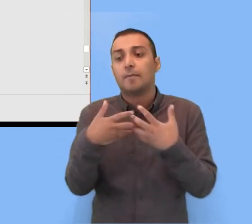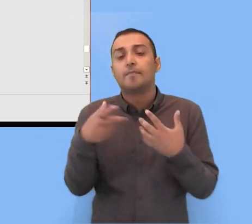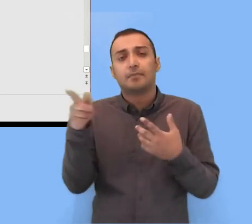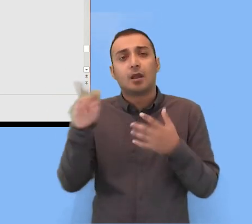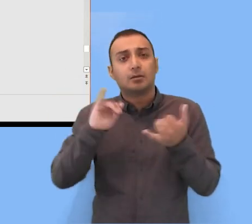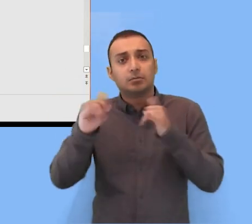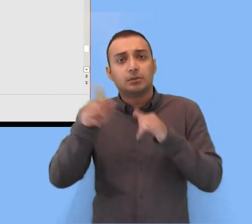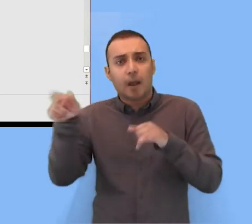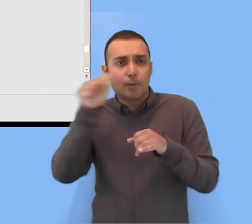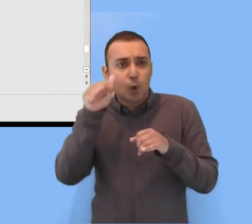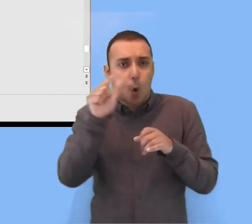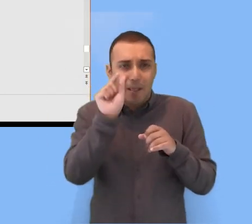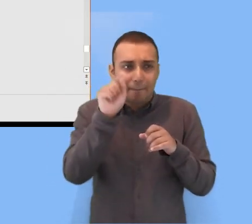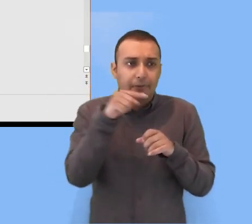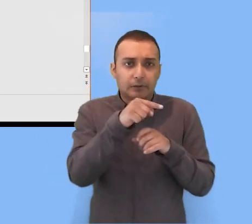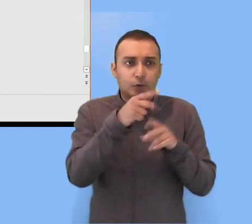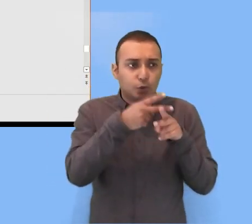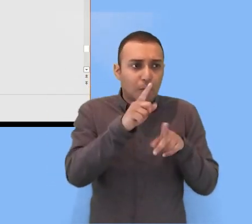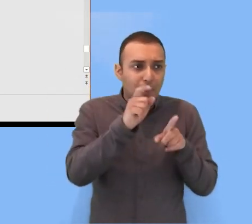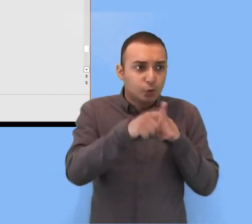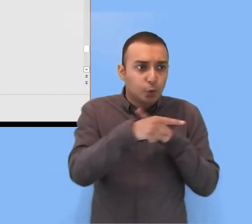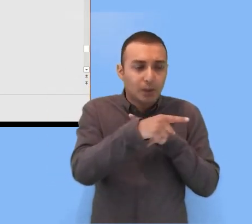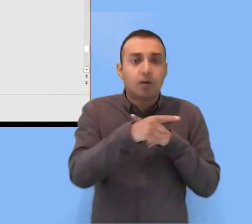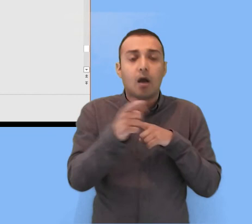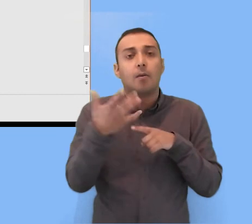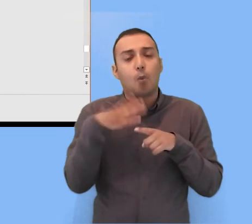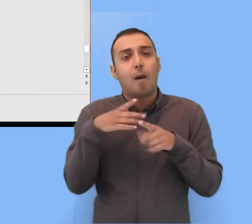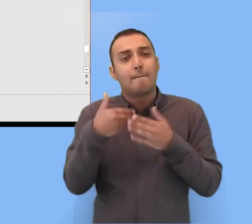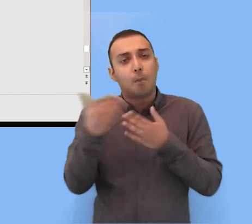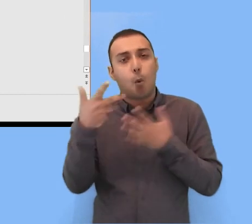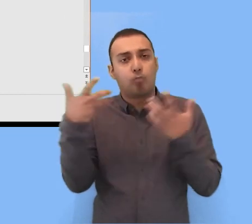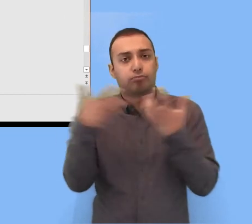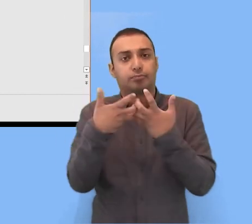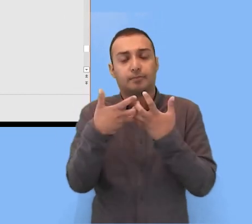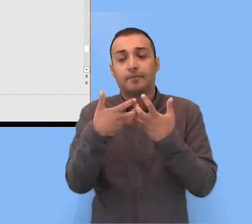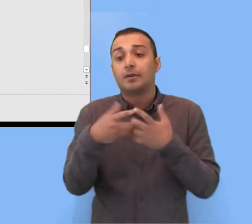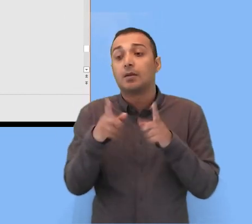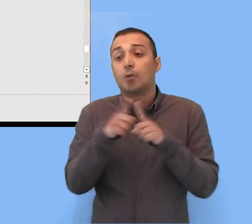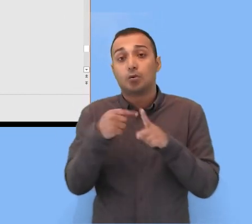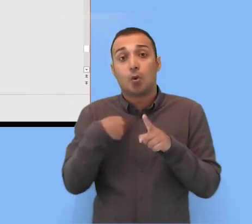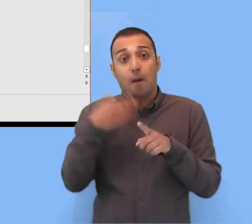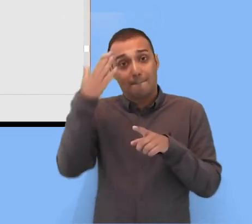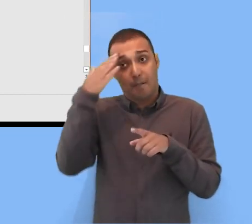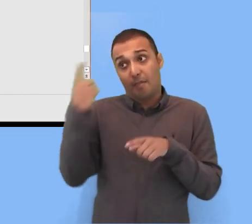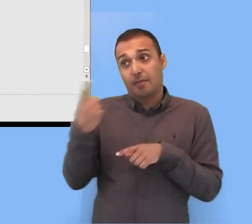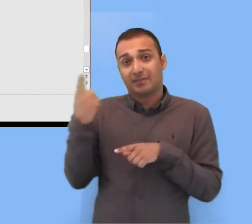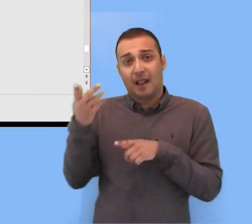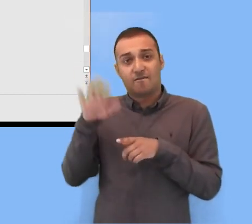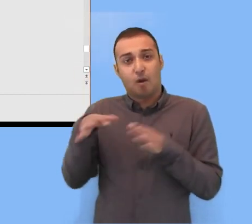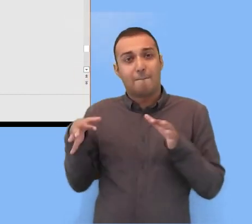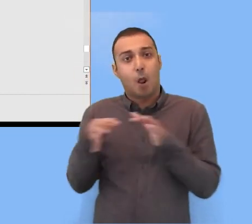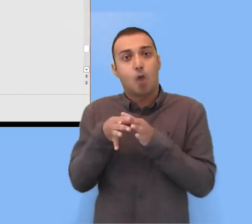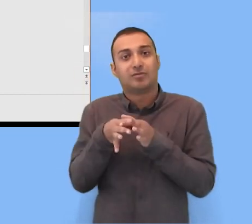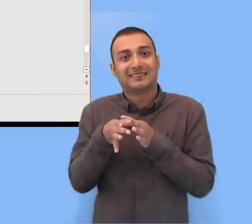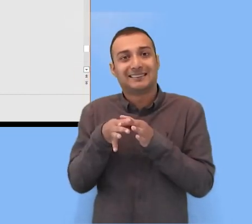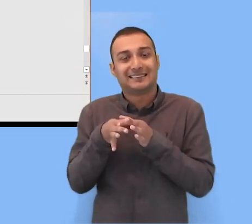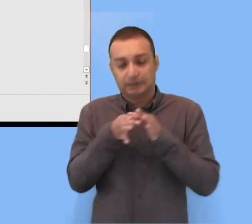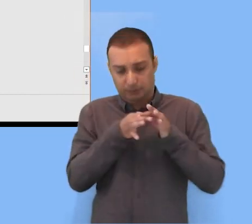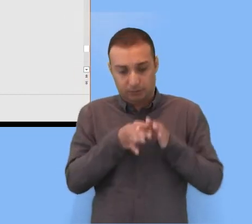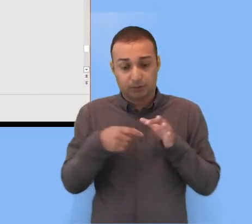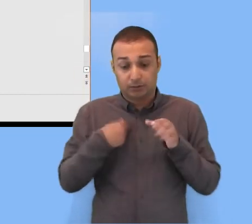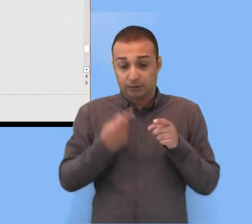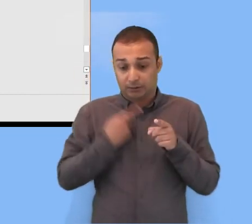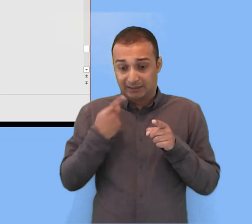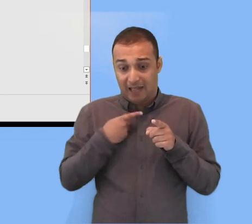some instances. And minoritized mothers' experiences themselves can affect their interaction